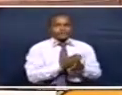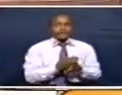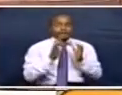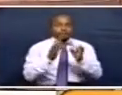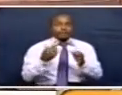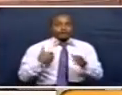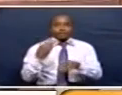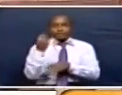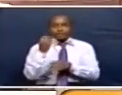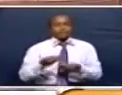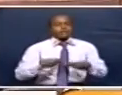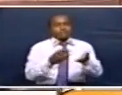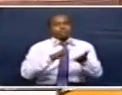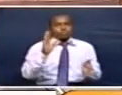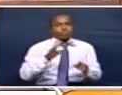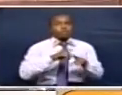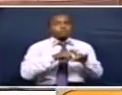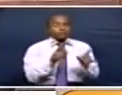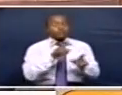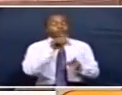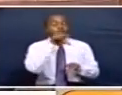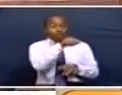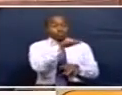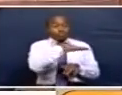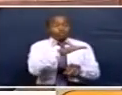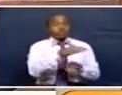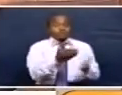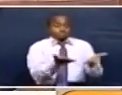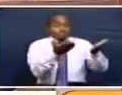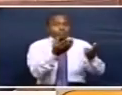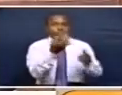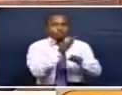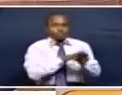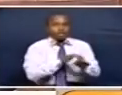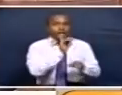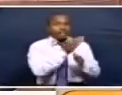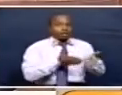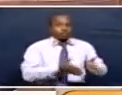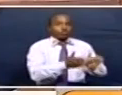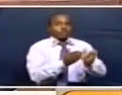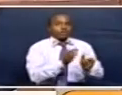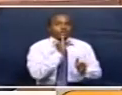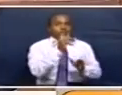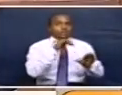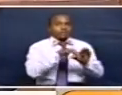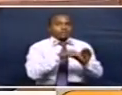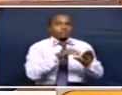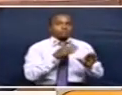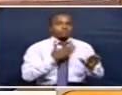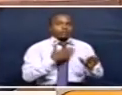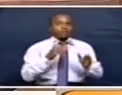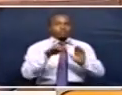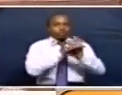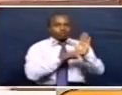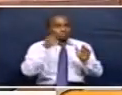it's not. Ndivini has been in problems for many years, but we are catching up. And the road from Ndivini is in my program for Tamaking.